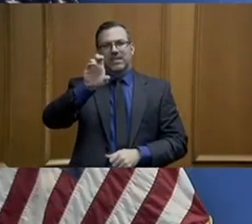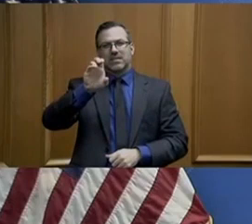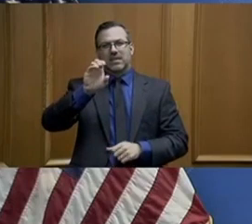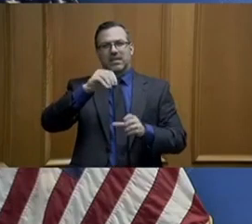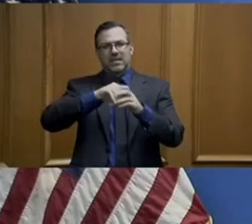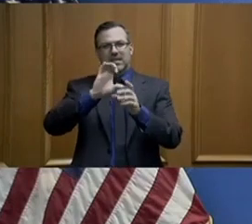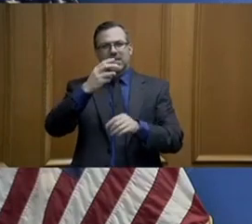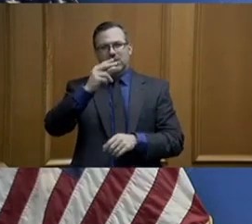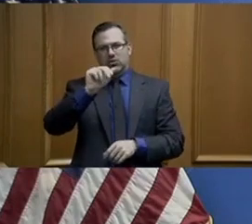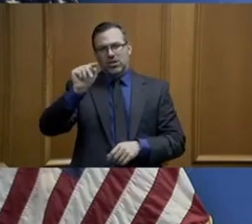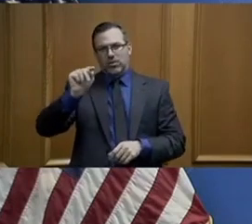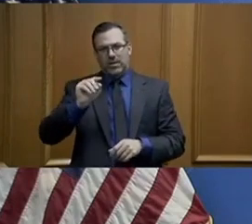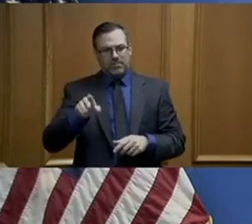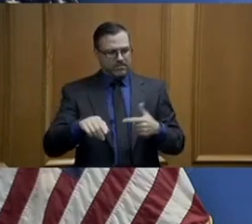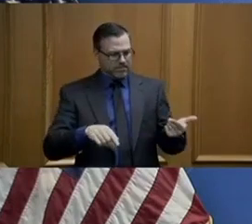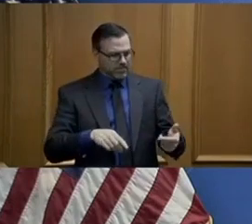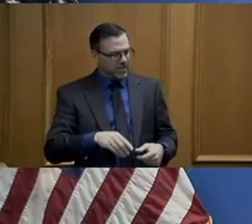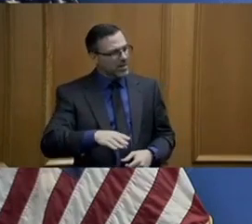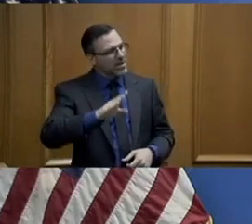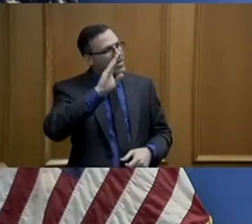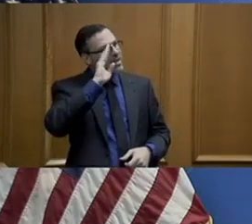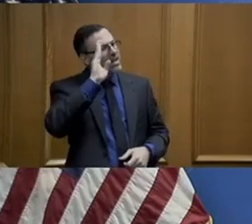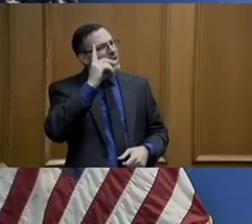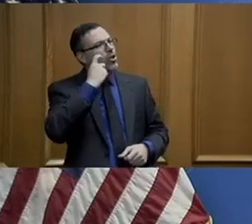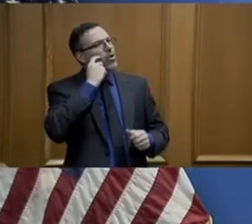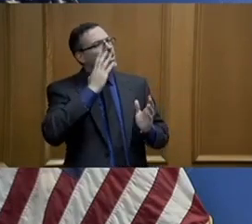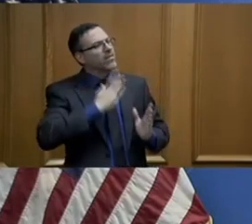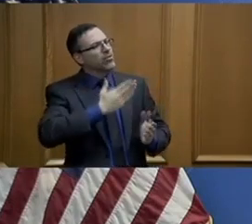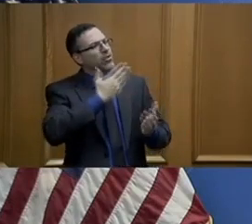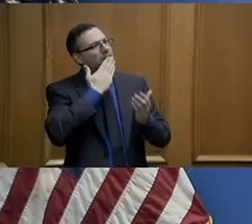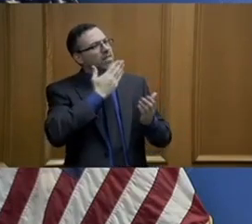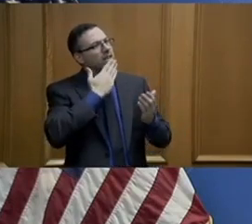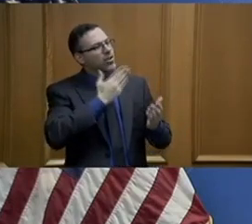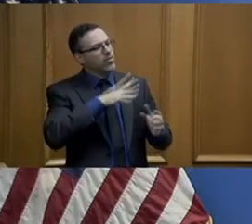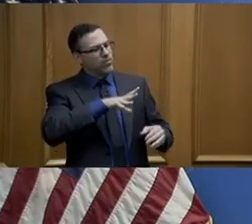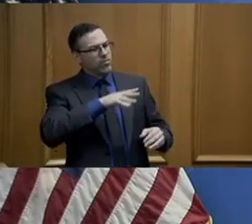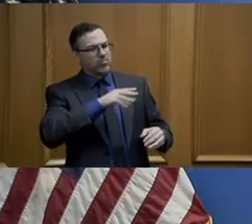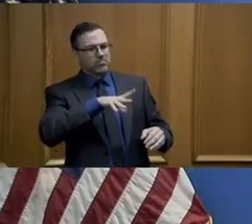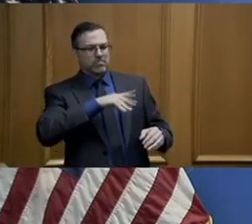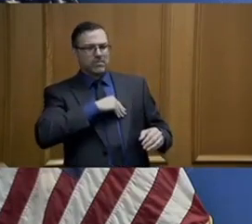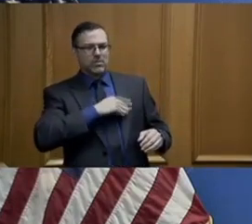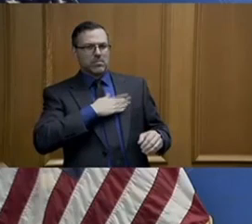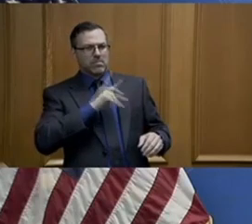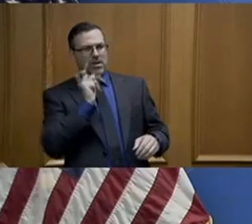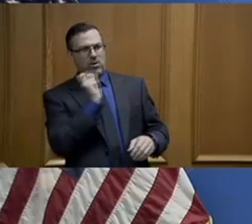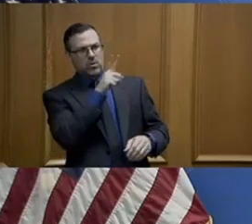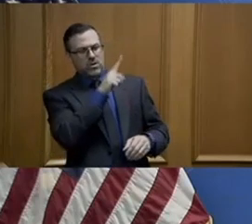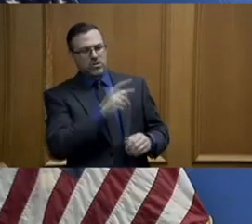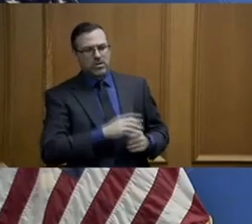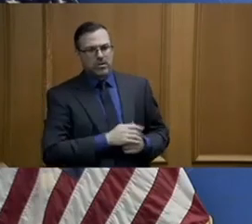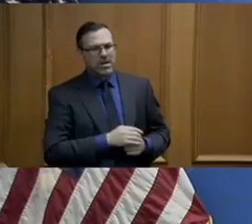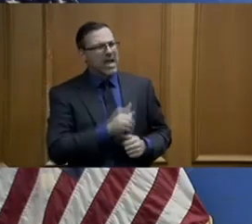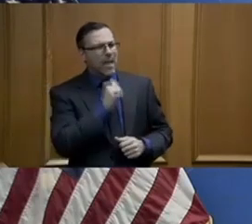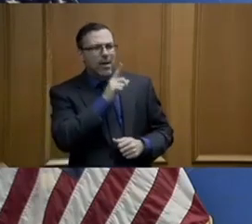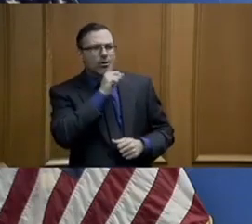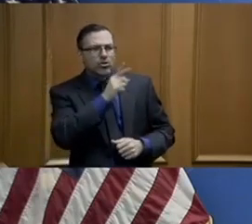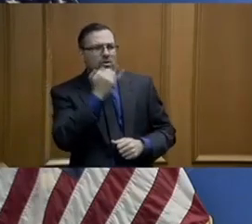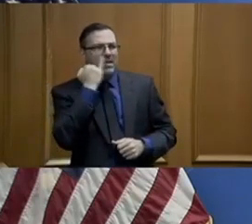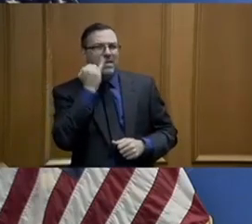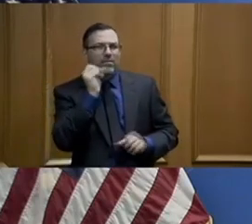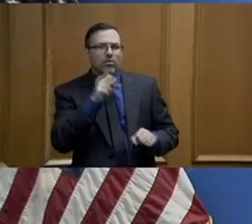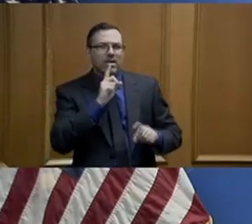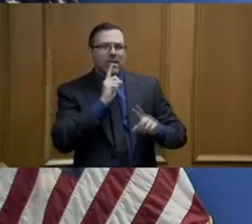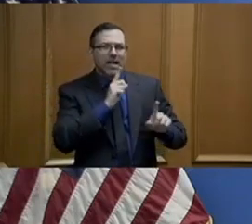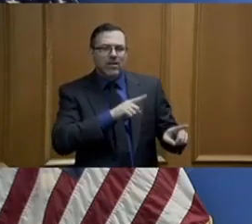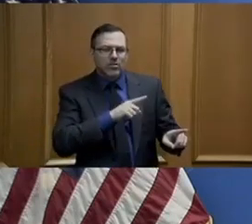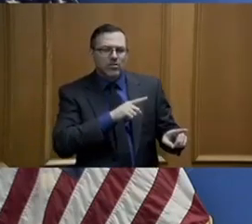open. Hey, Governor. Thank you for taking questions. I have a question. It's about, I don't know if you can answer this, but it's about the